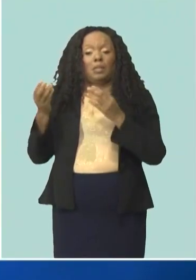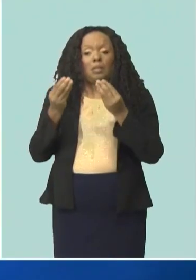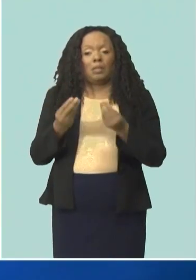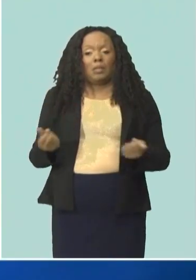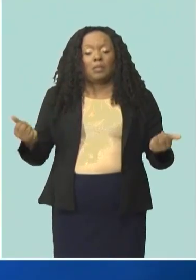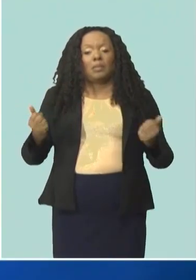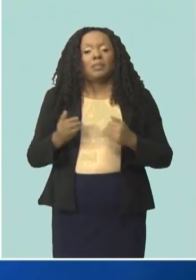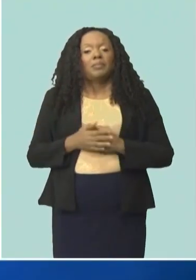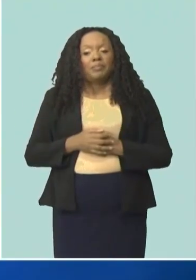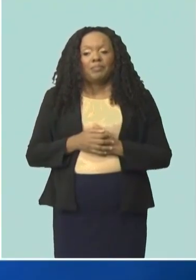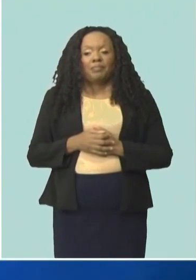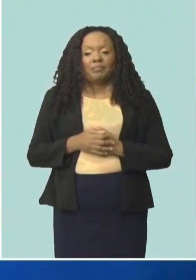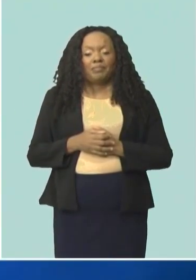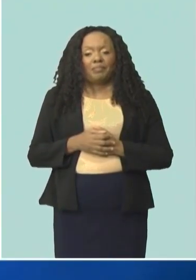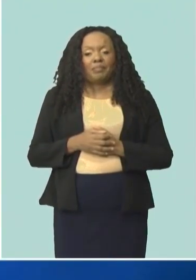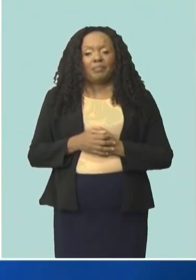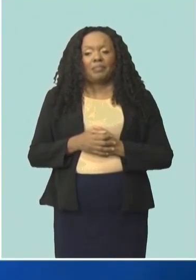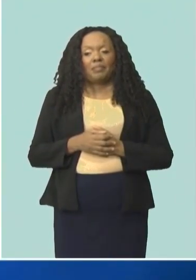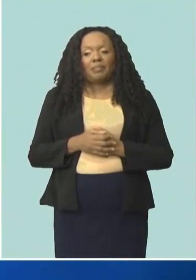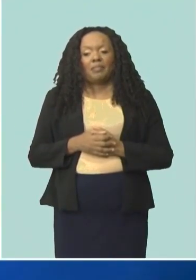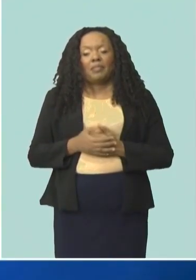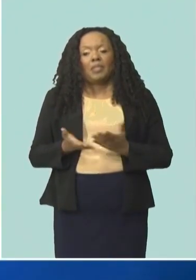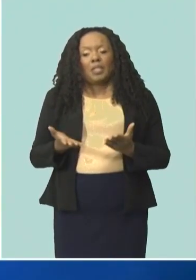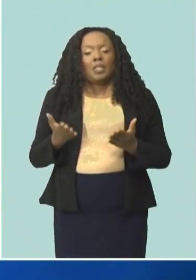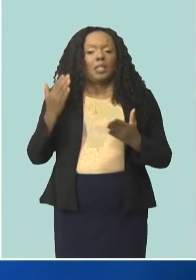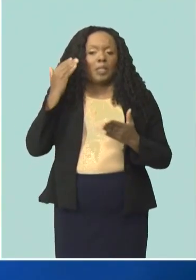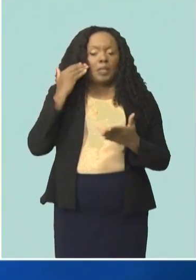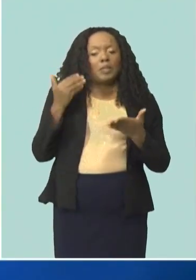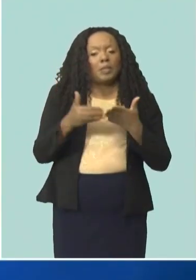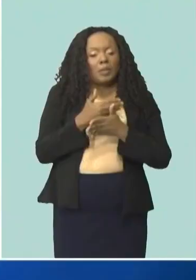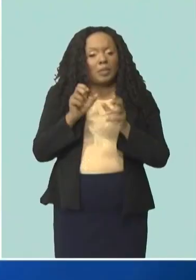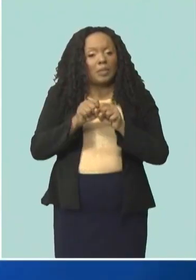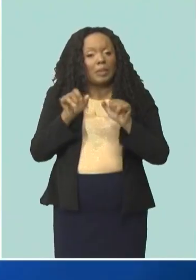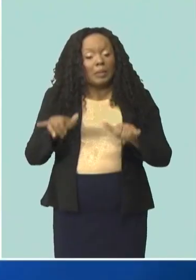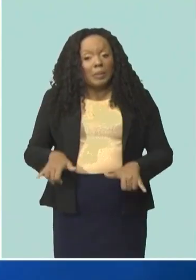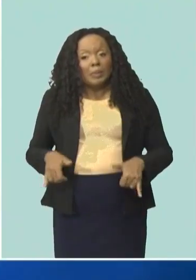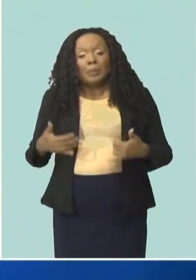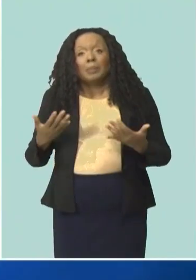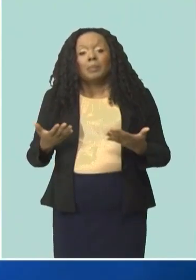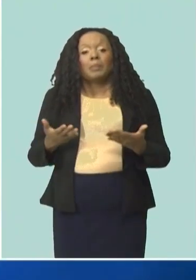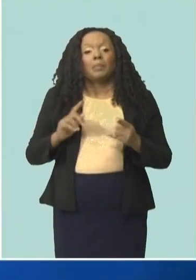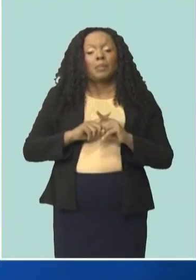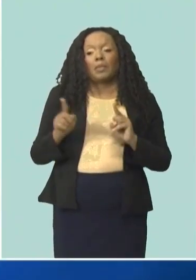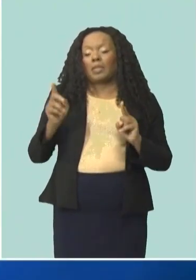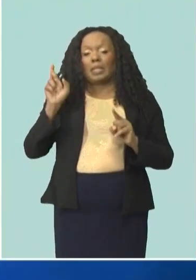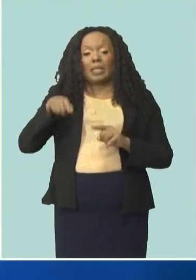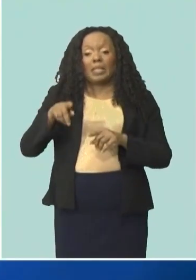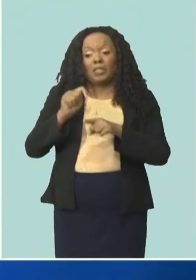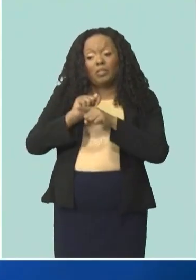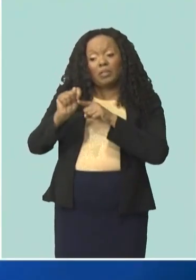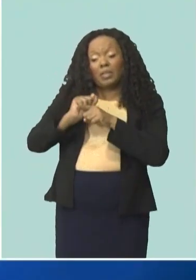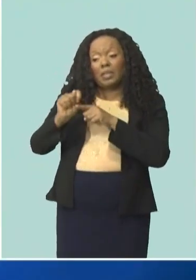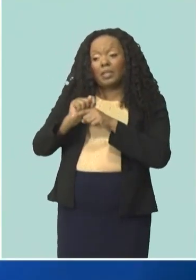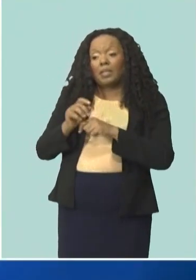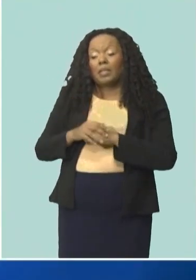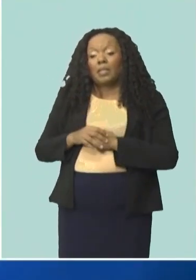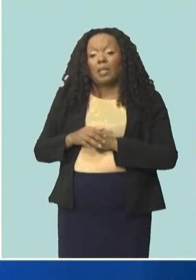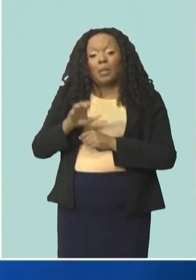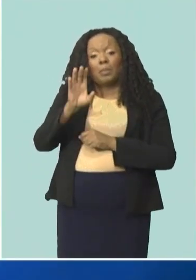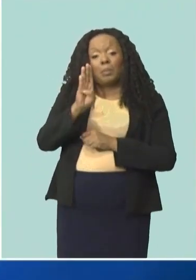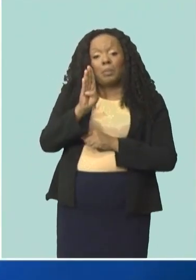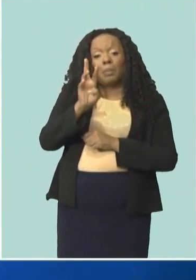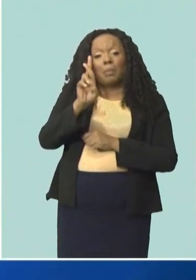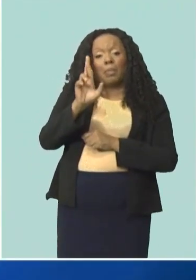the new system, especially with training, is new to both Licensing Authority and Revenue